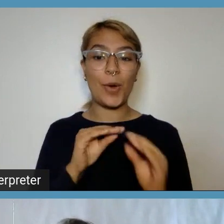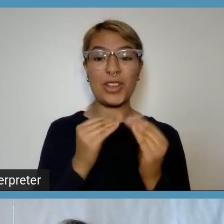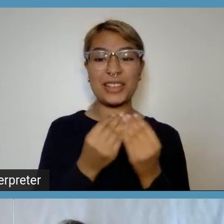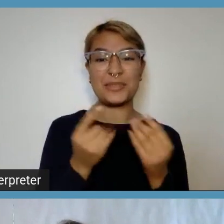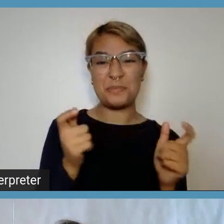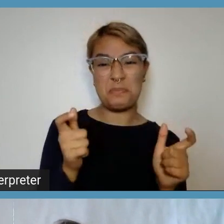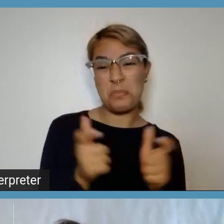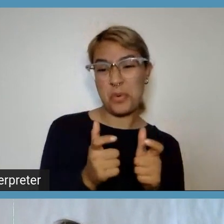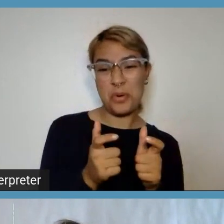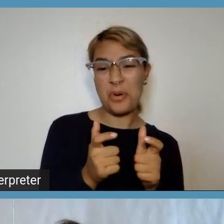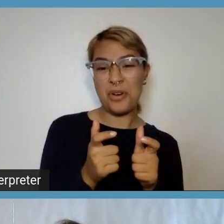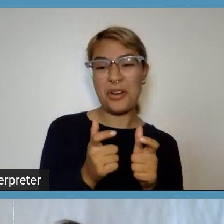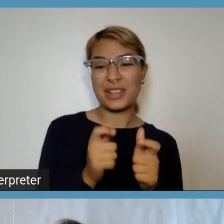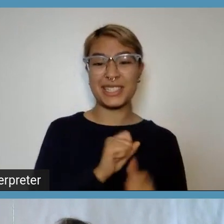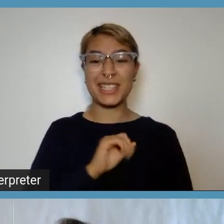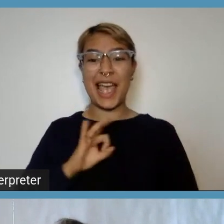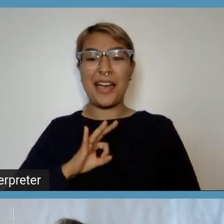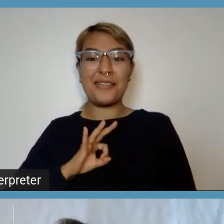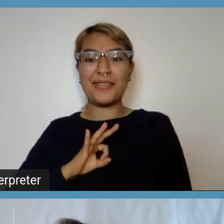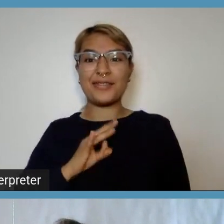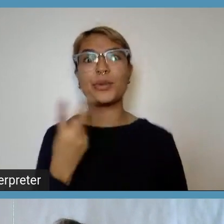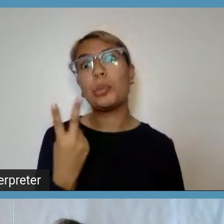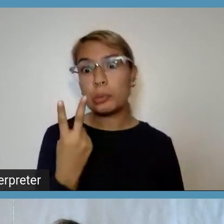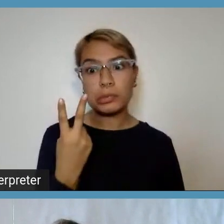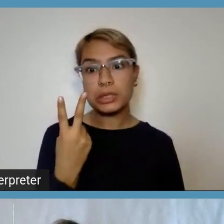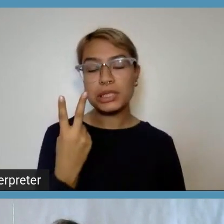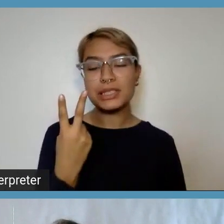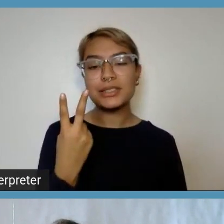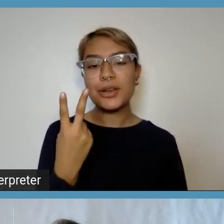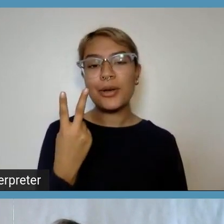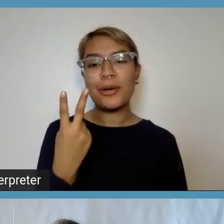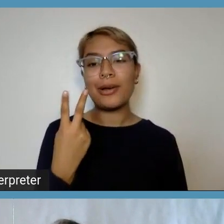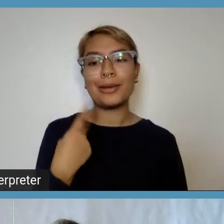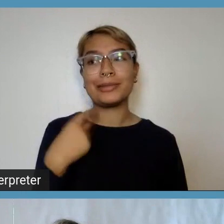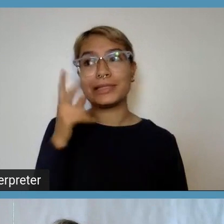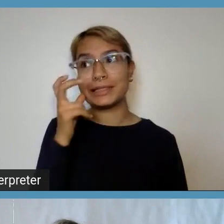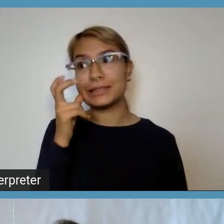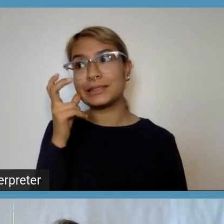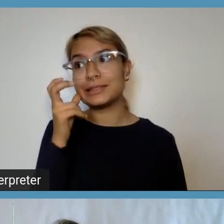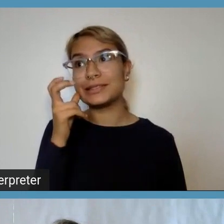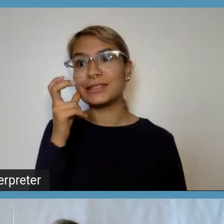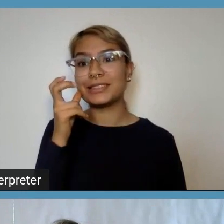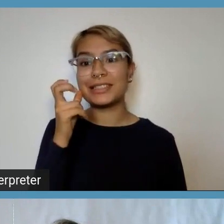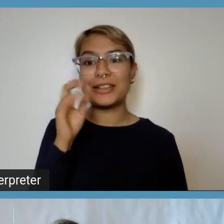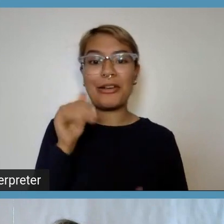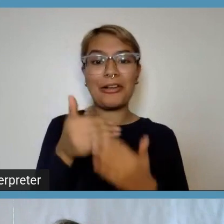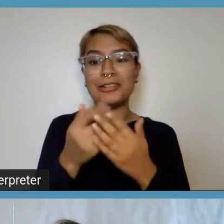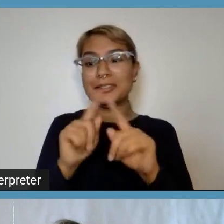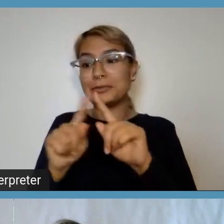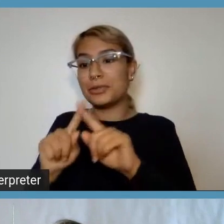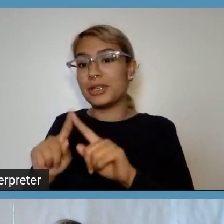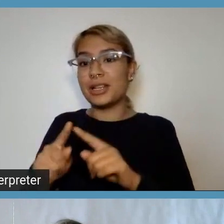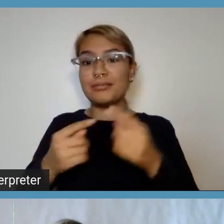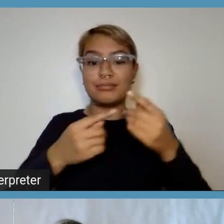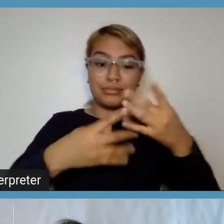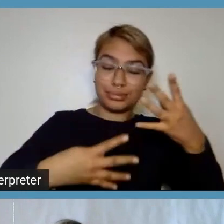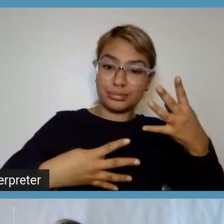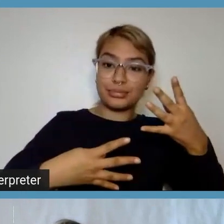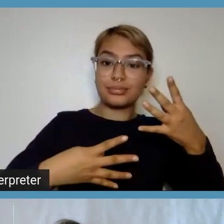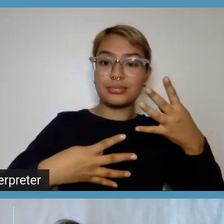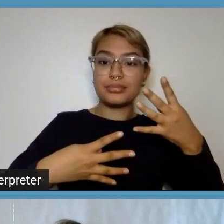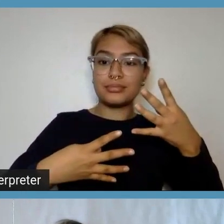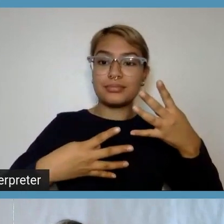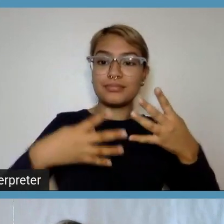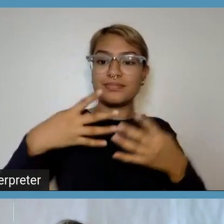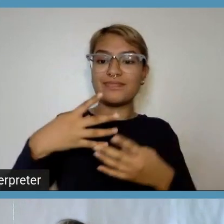staff of two, I was listening to all the different advice